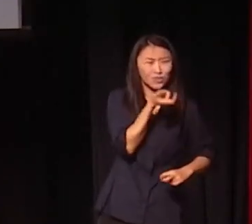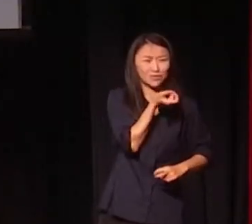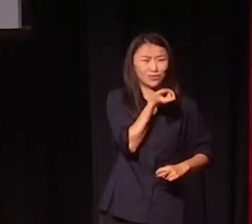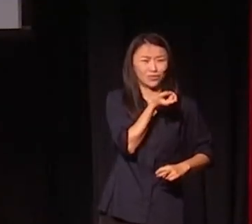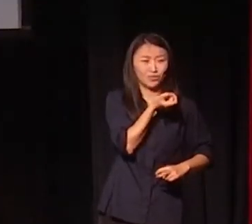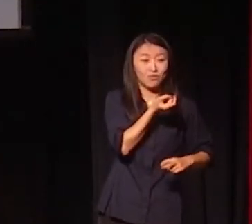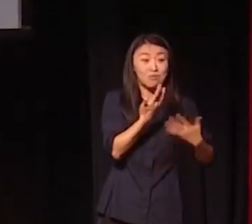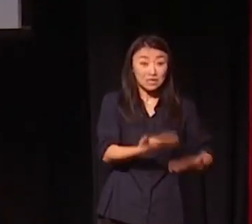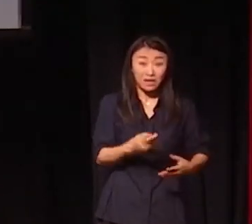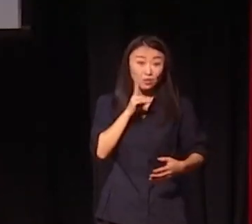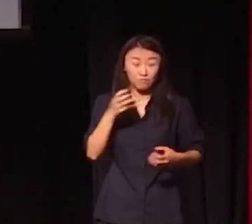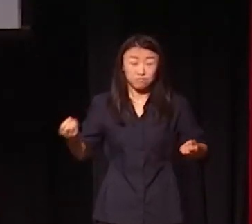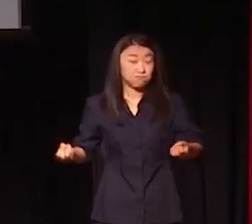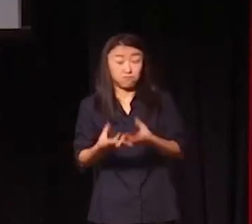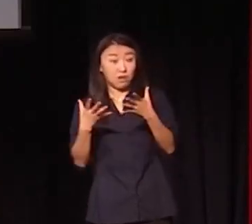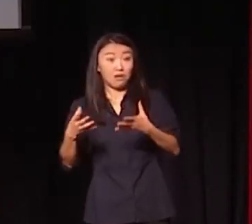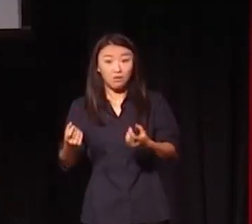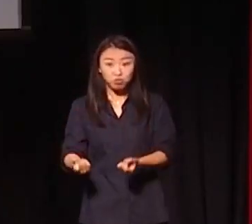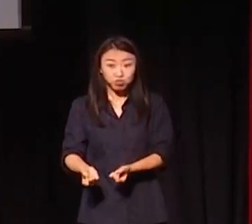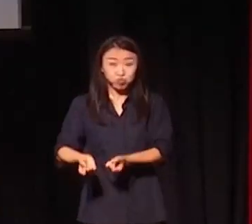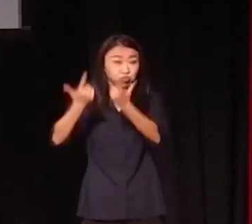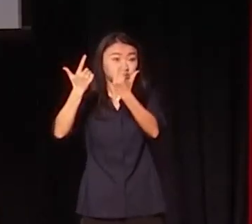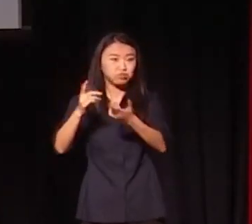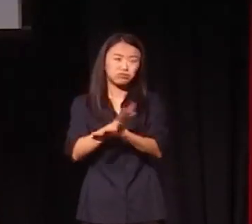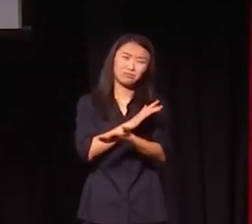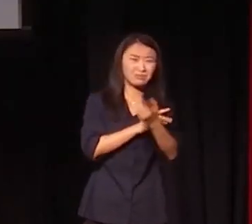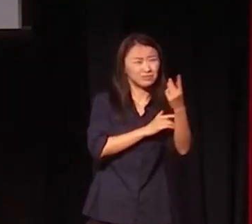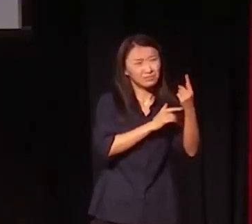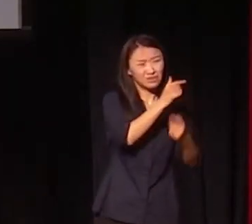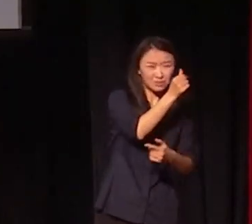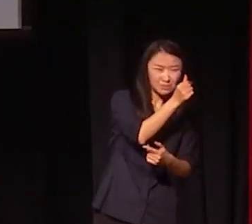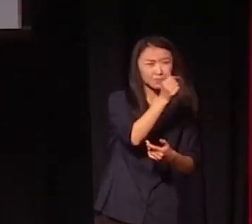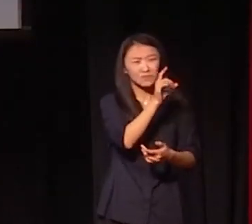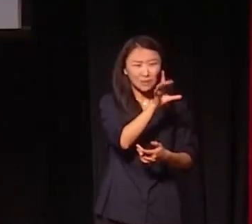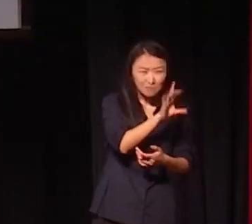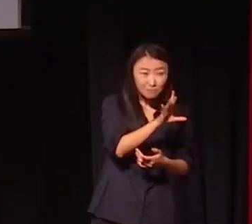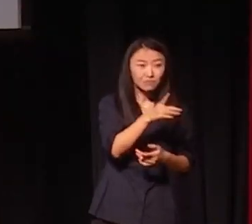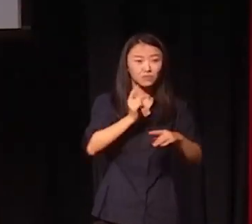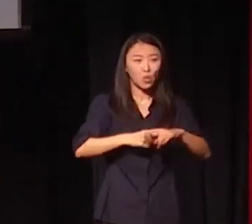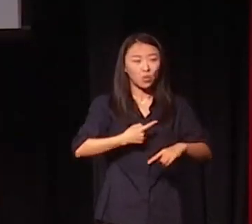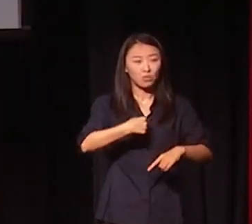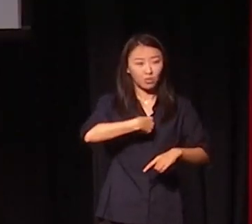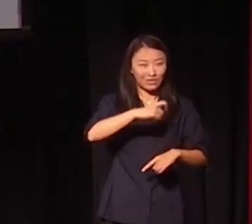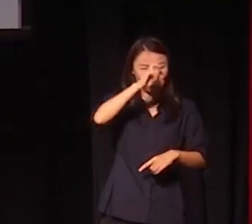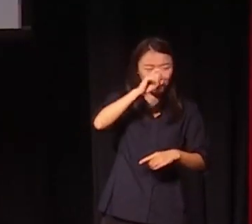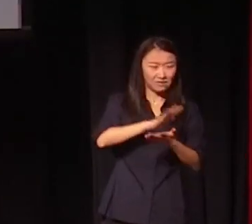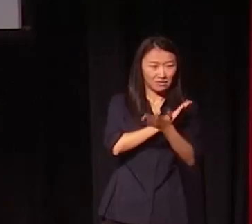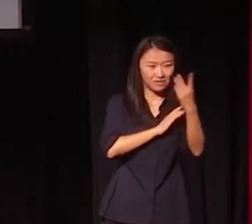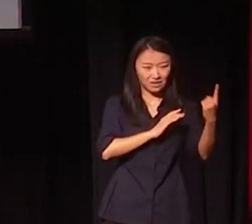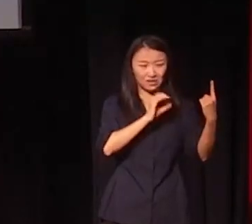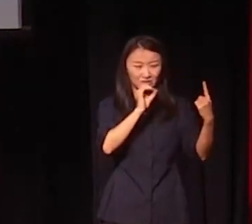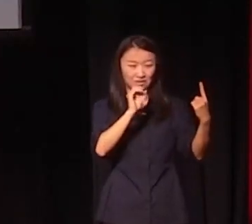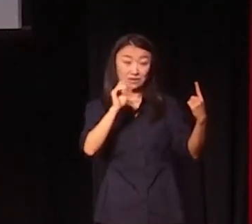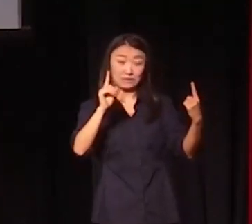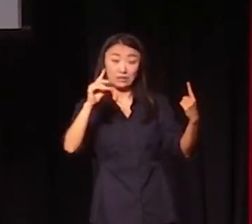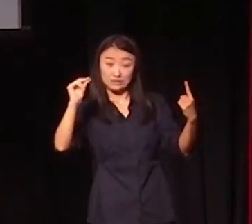especially over the last 10, 15 years. I remember doing presenting a conference paper in 2007 where I had